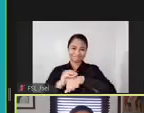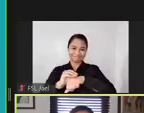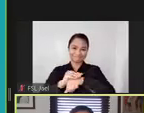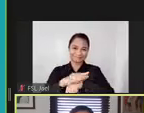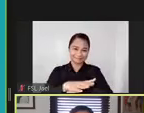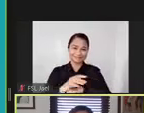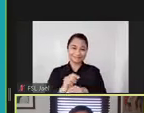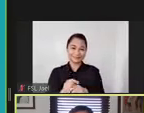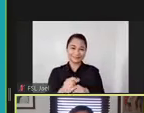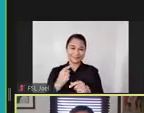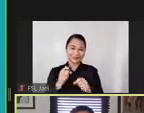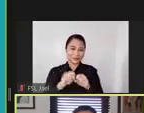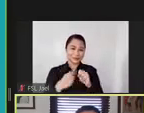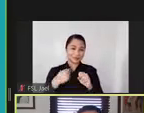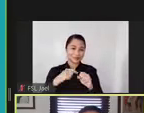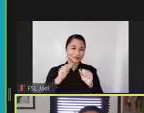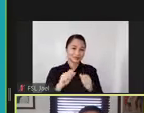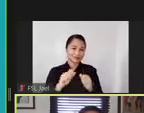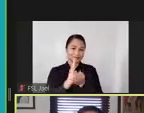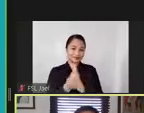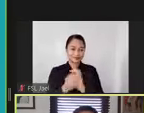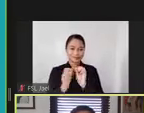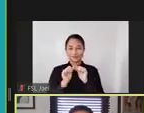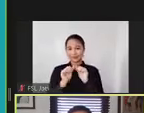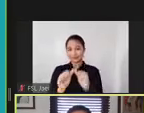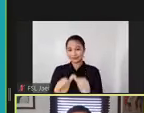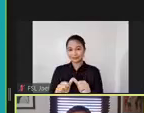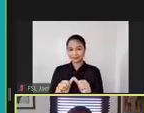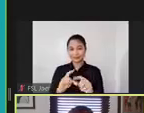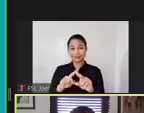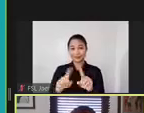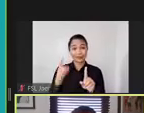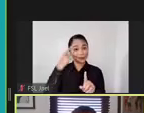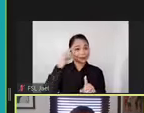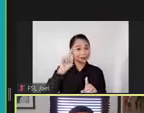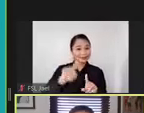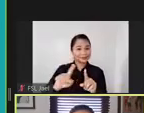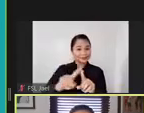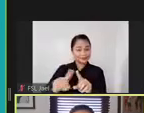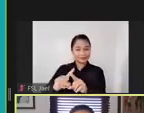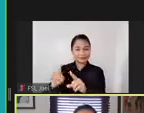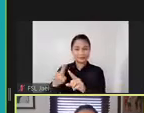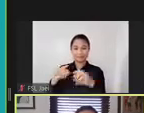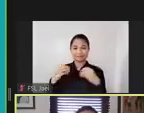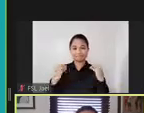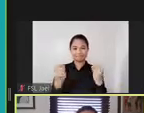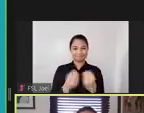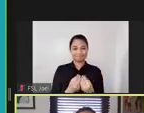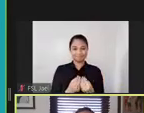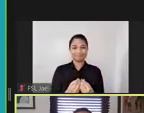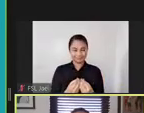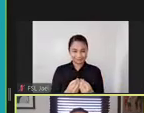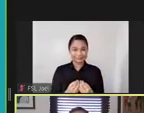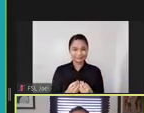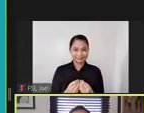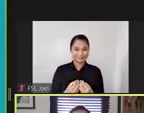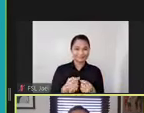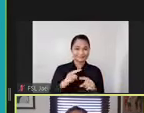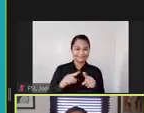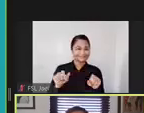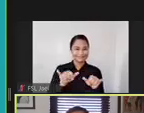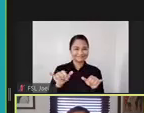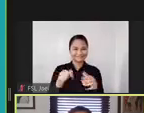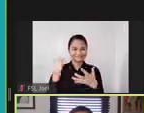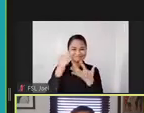IOC, but also ranging over the 206 National Olympic Committees and the international